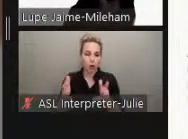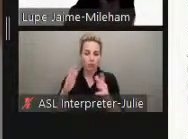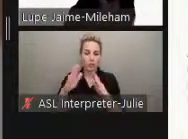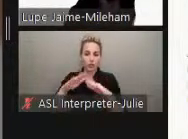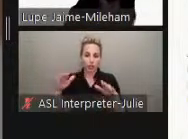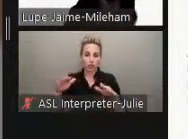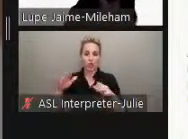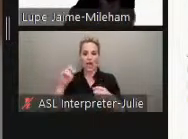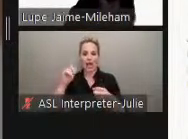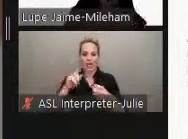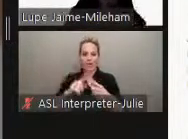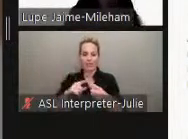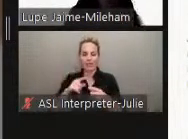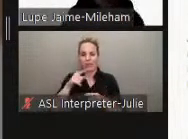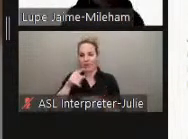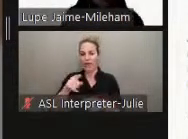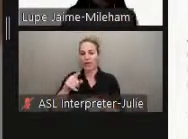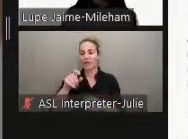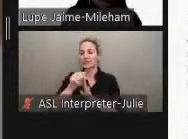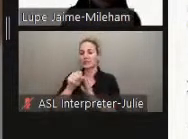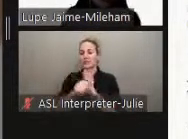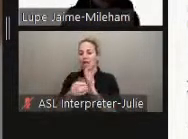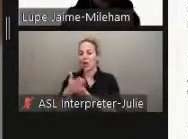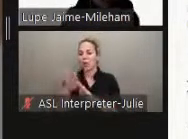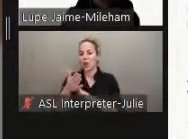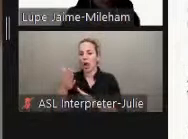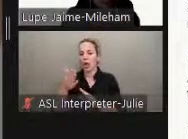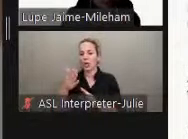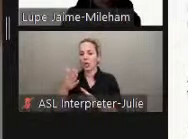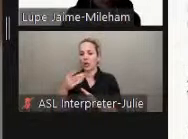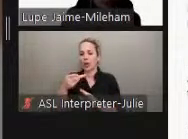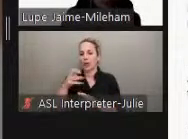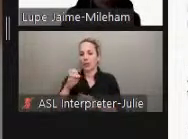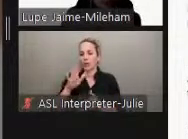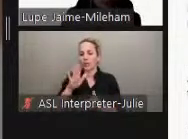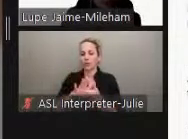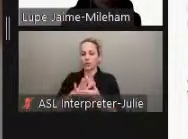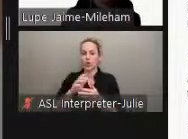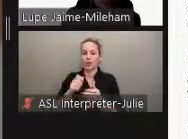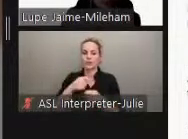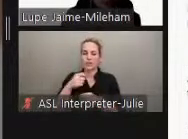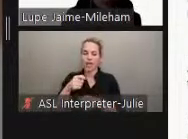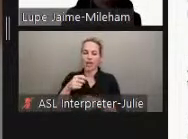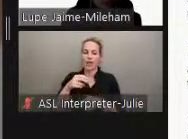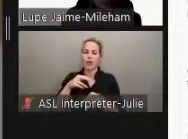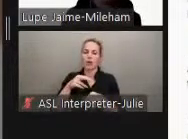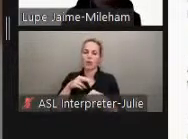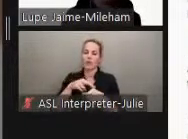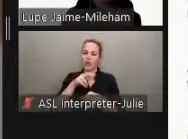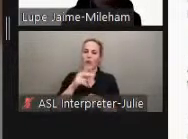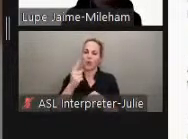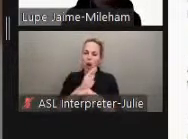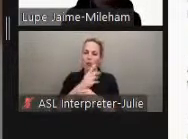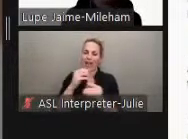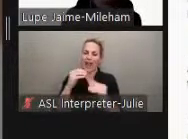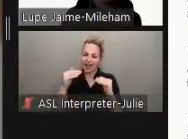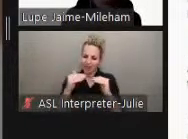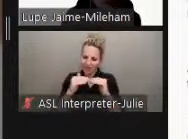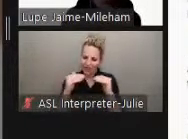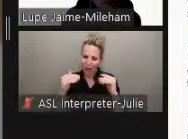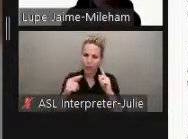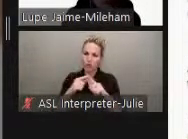into their state-ran preschools instead of referring them properly and fairly to family